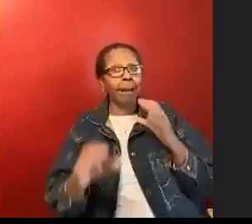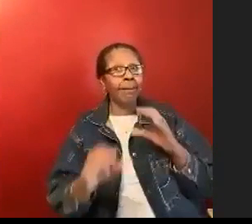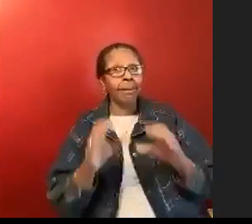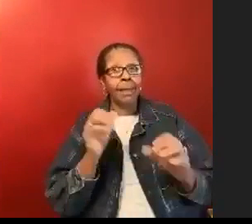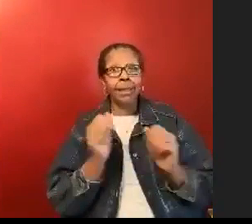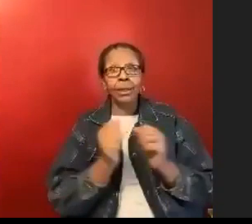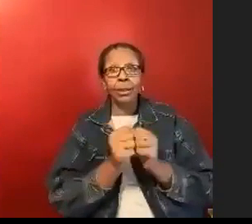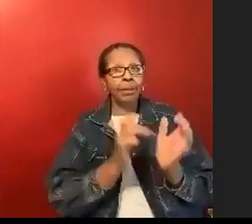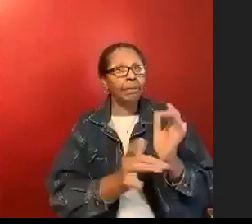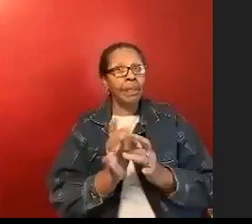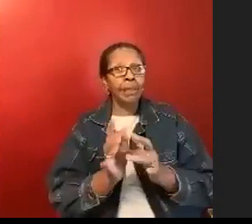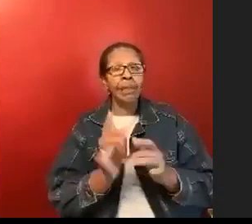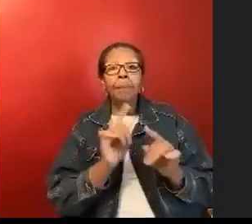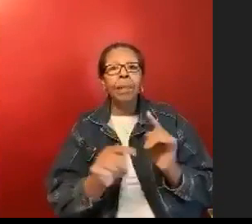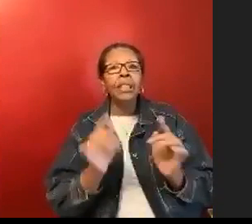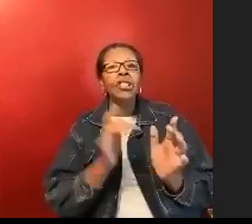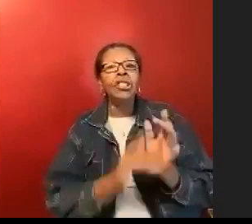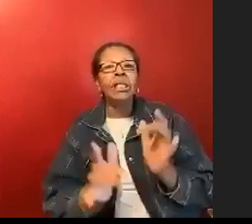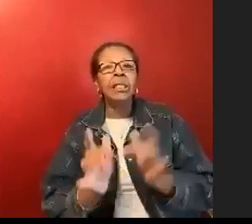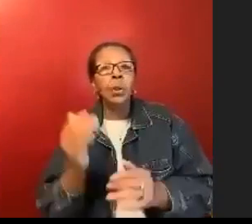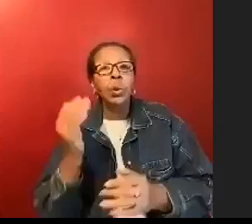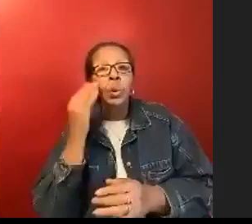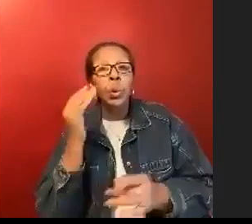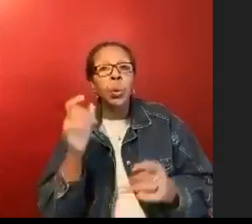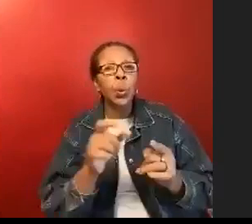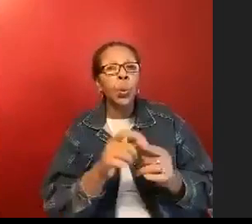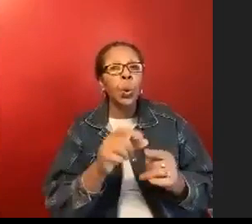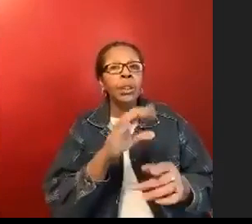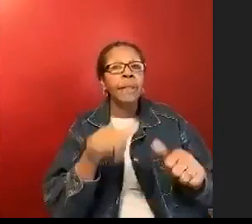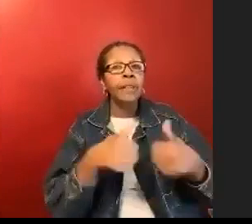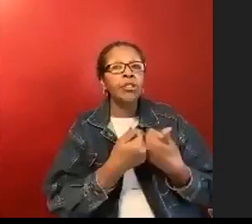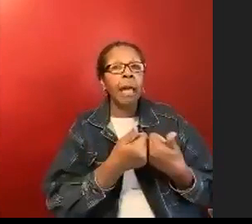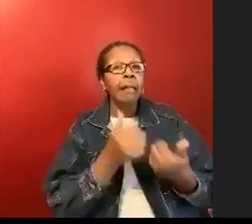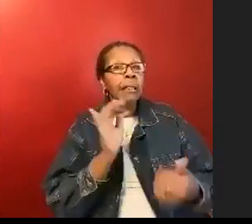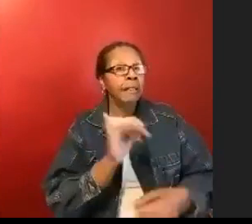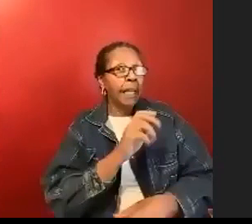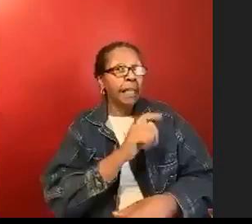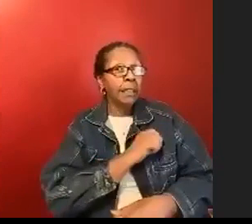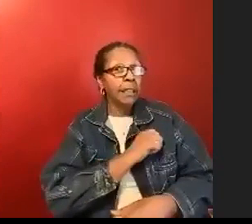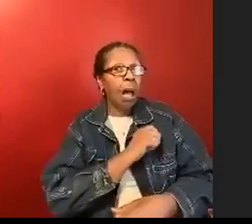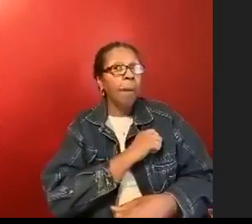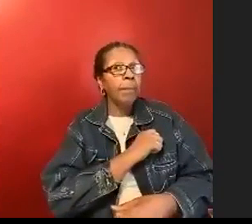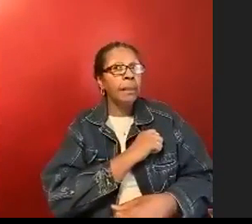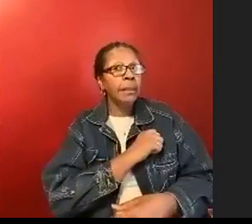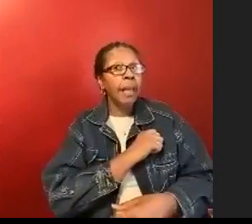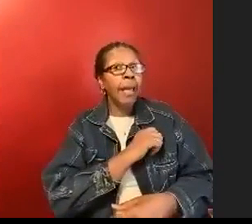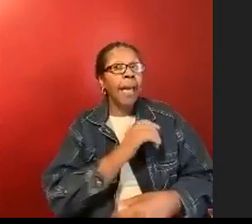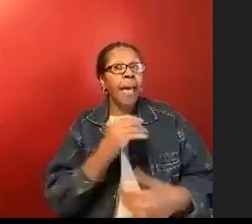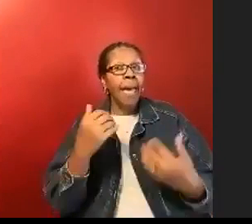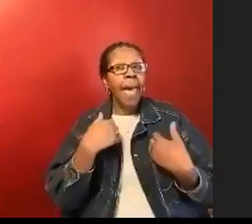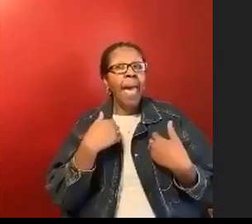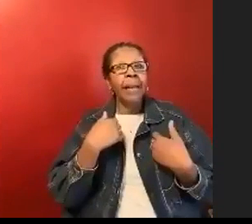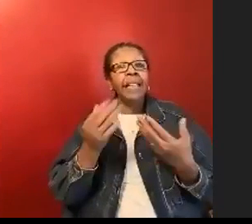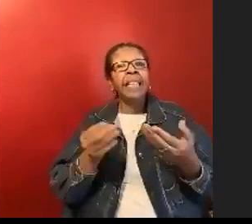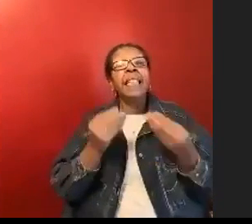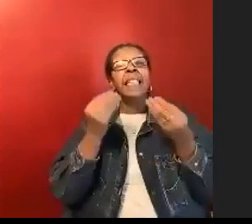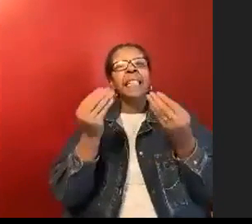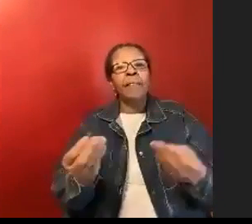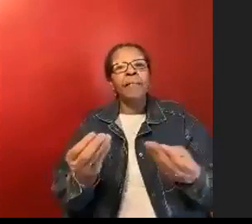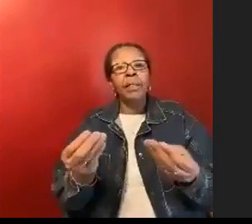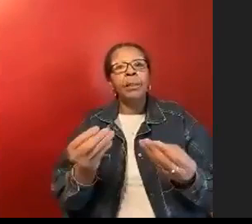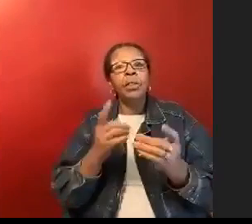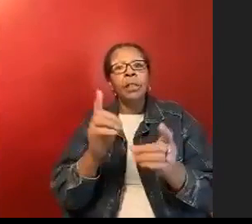but Jesus knew the words and the challenges that Thomas had put before the disciples. How is that